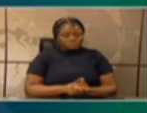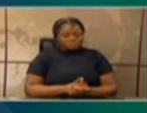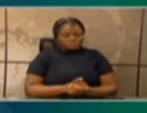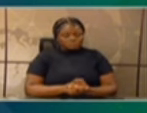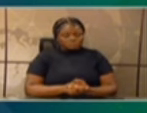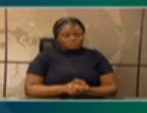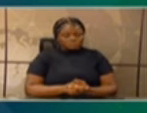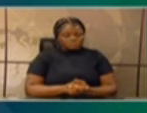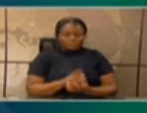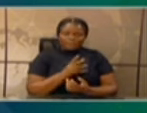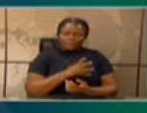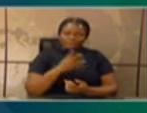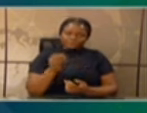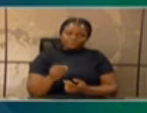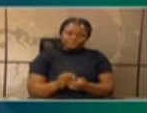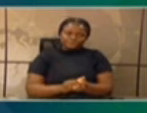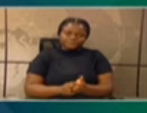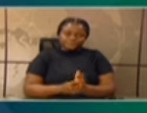And